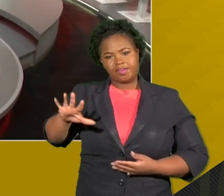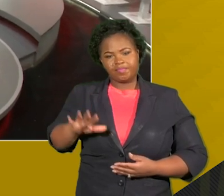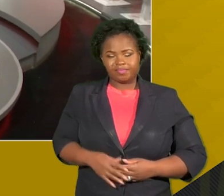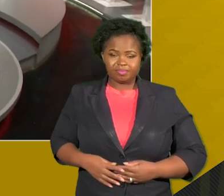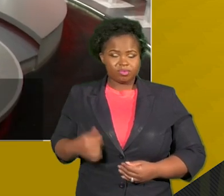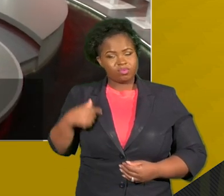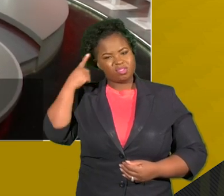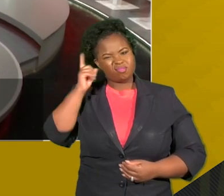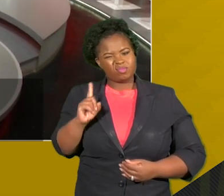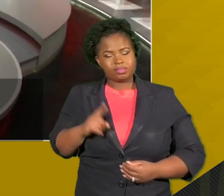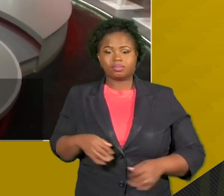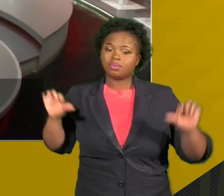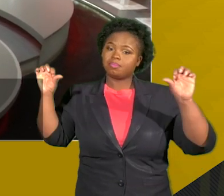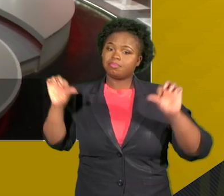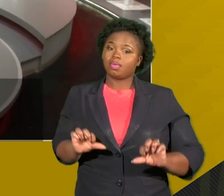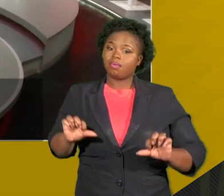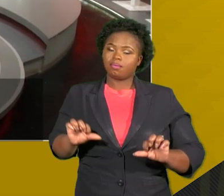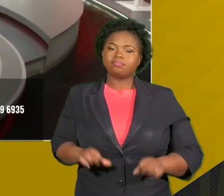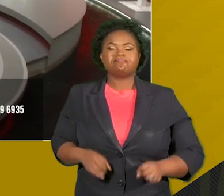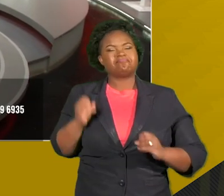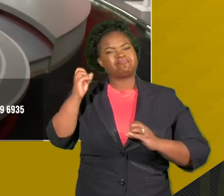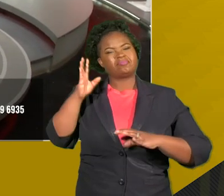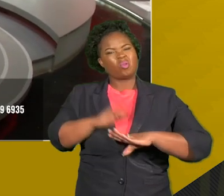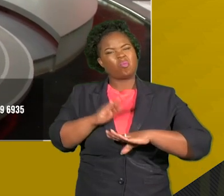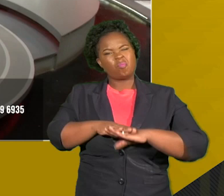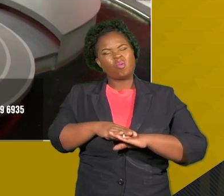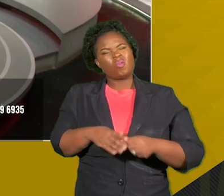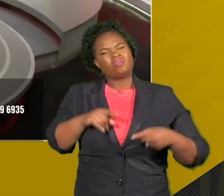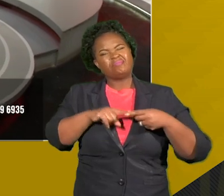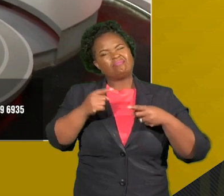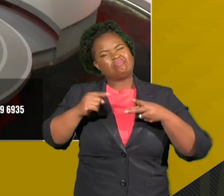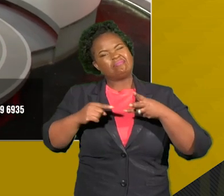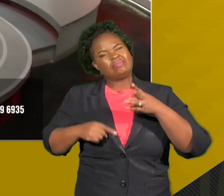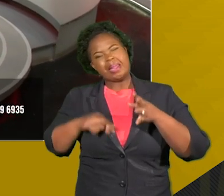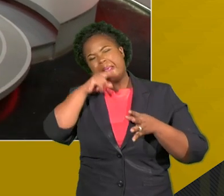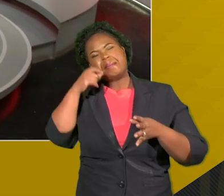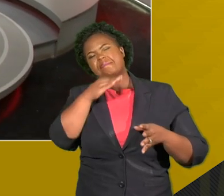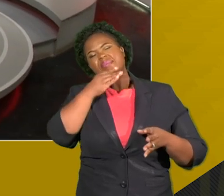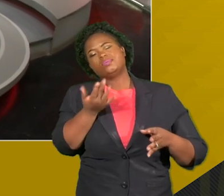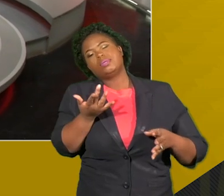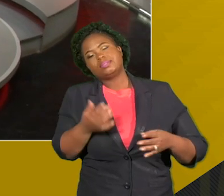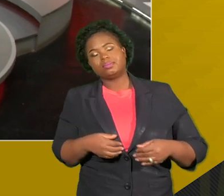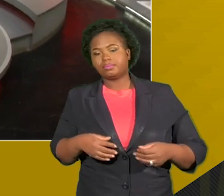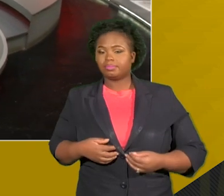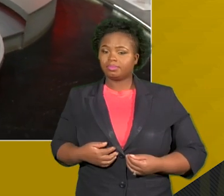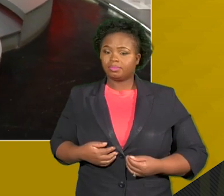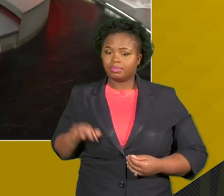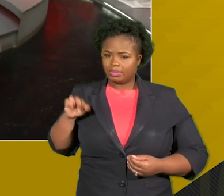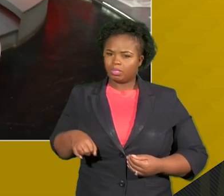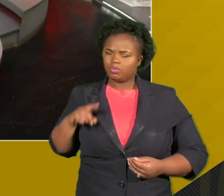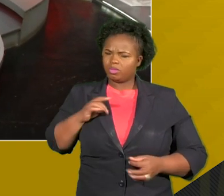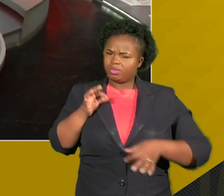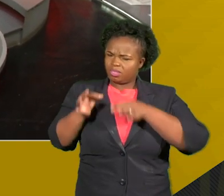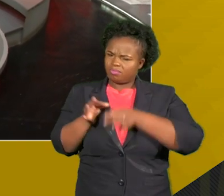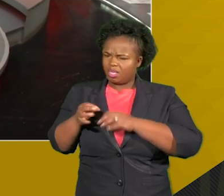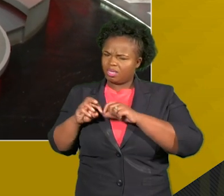011-339-1315 sizwe ukuthi umbono wakho thina masibuya nje la breaking so bese sithola ama definition ayo yonke lento uthi ihamba kanjani Nicolette ngoku ubana ngakwazi uyi-own and sihluka hlubise ukuthi what